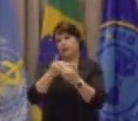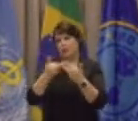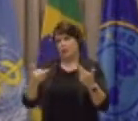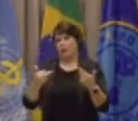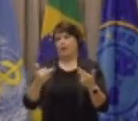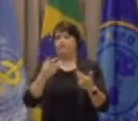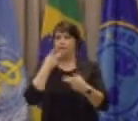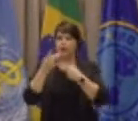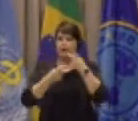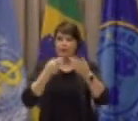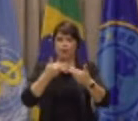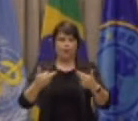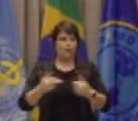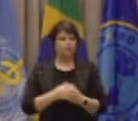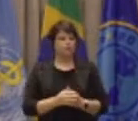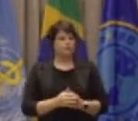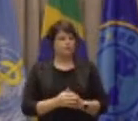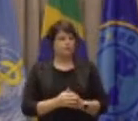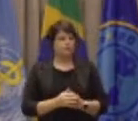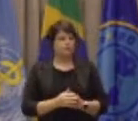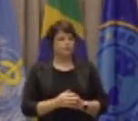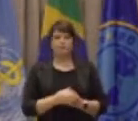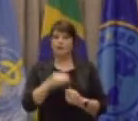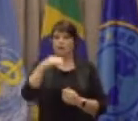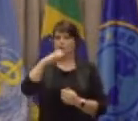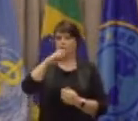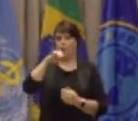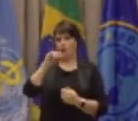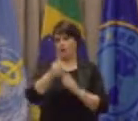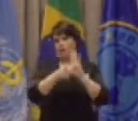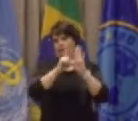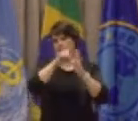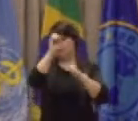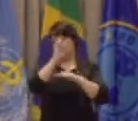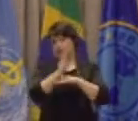Would you like Monica to add something?